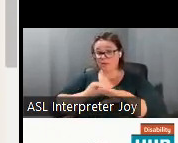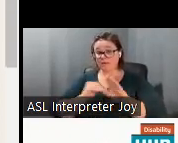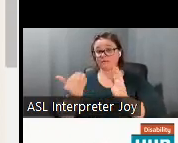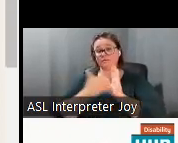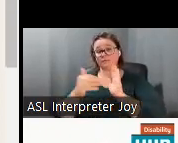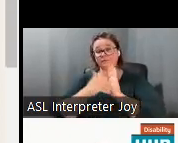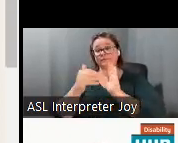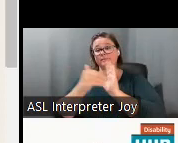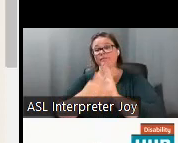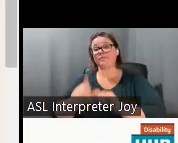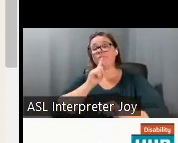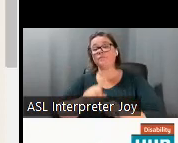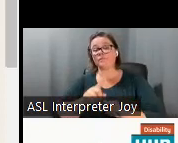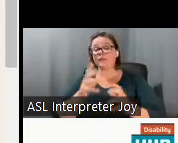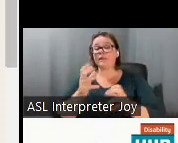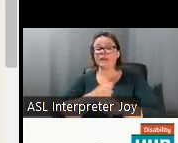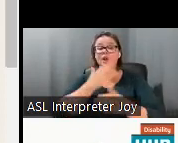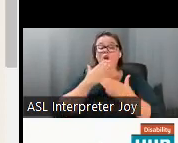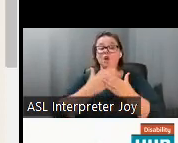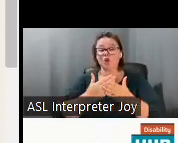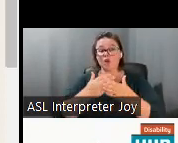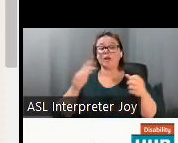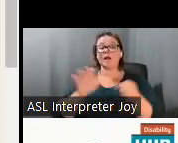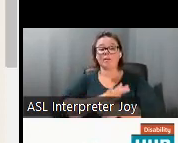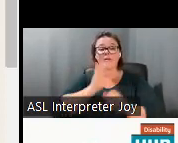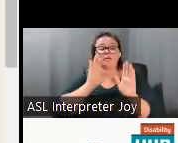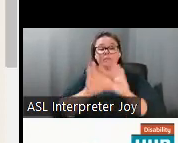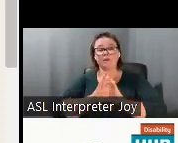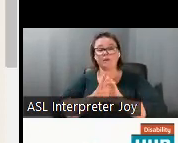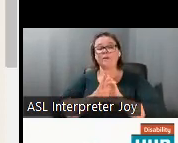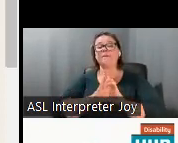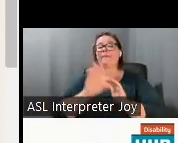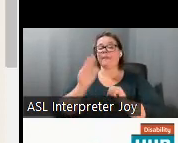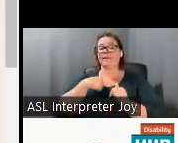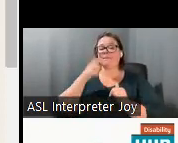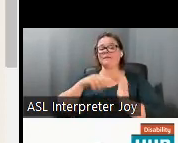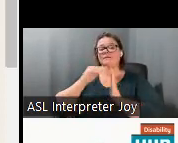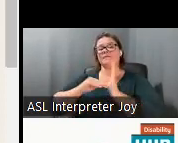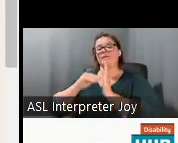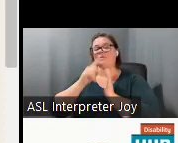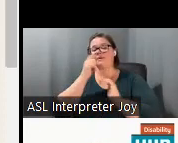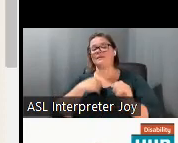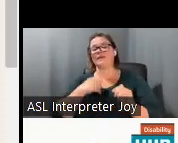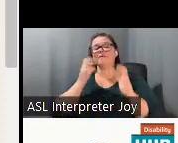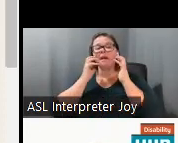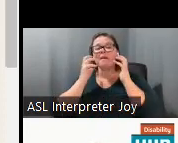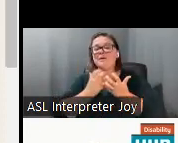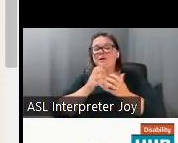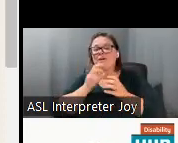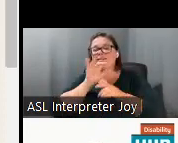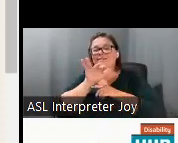to really get a good comprehensive picture. Oh, it looks like I must have filled this out because there's a bearded dragon in here.